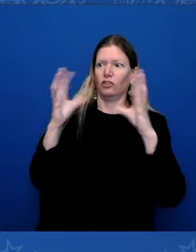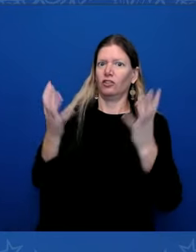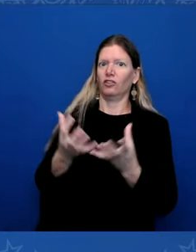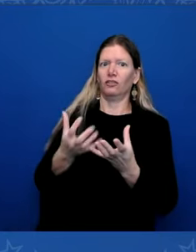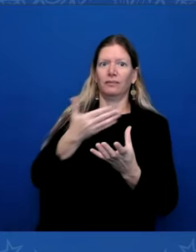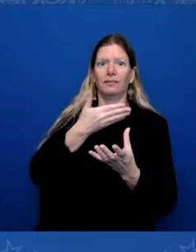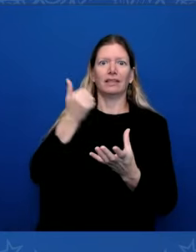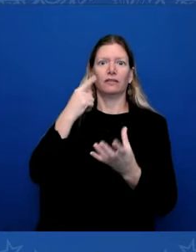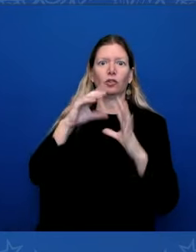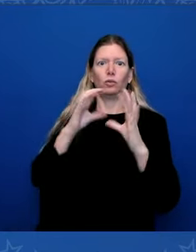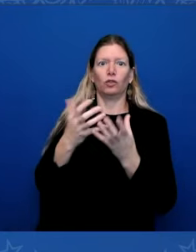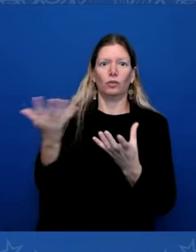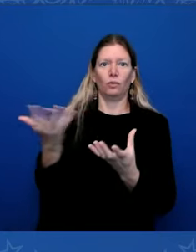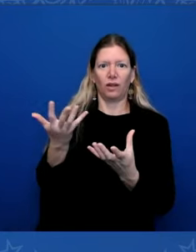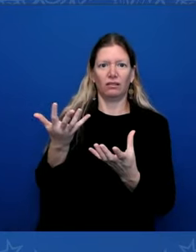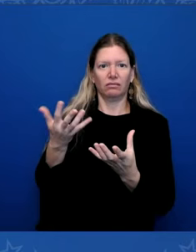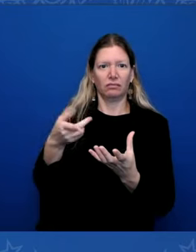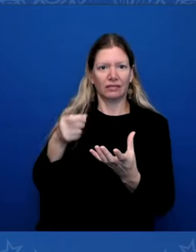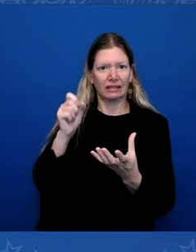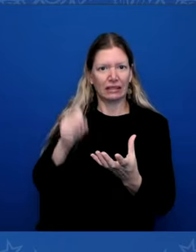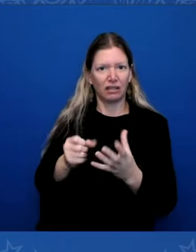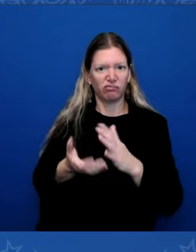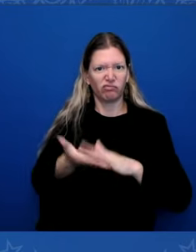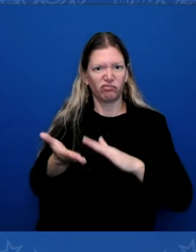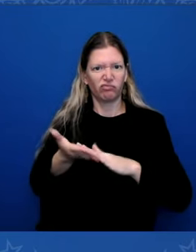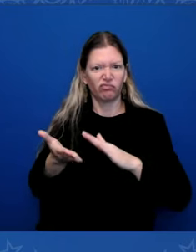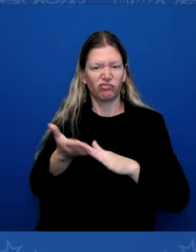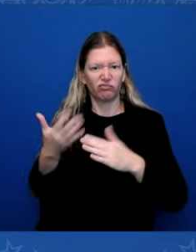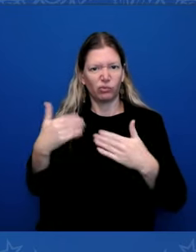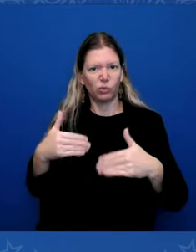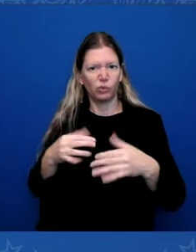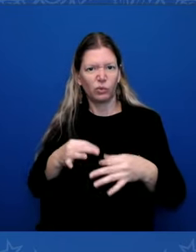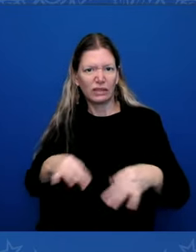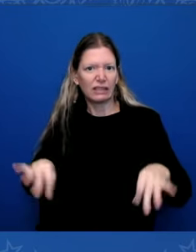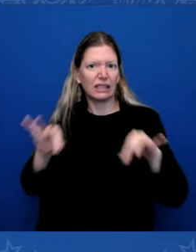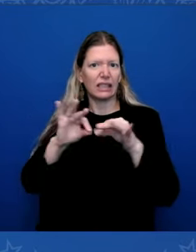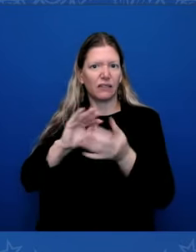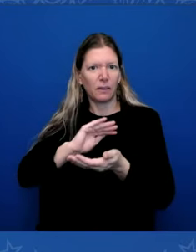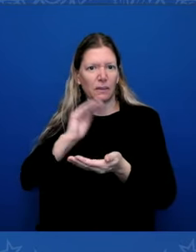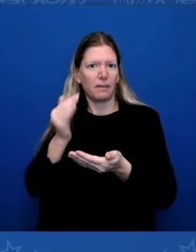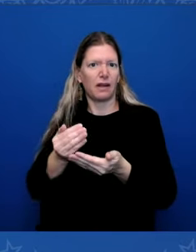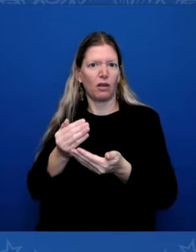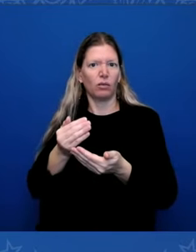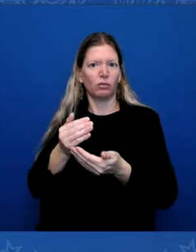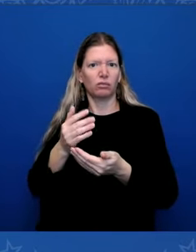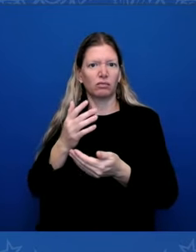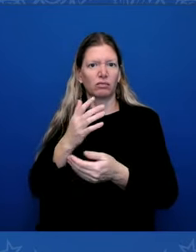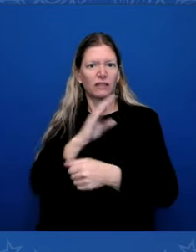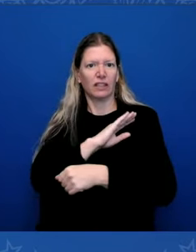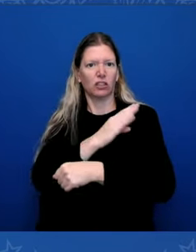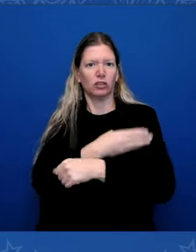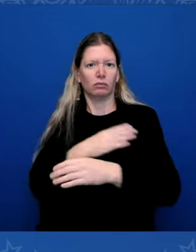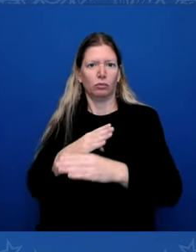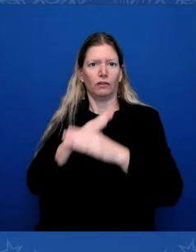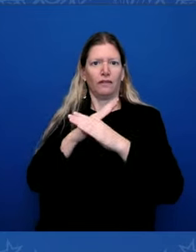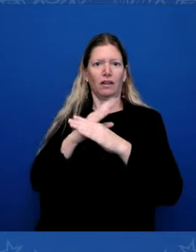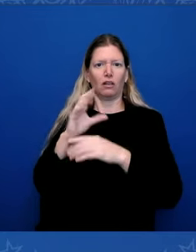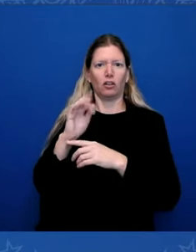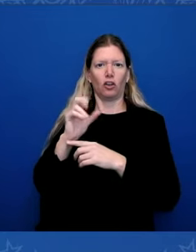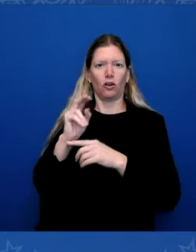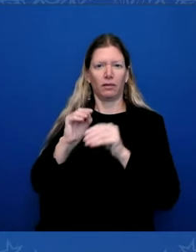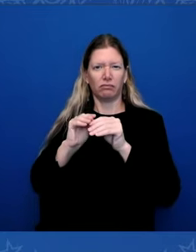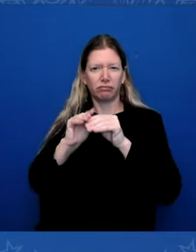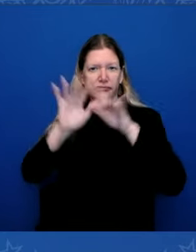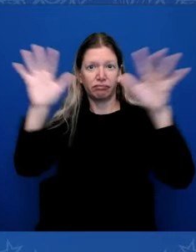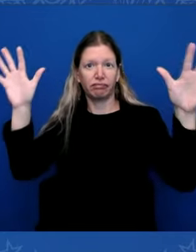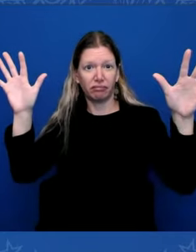capacity to absorb, to prevent carbon from being released in the air? I think it is. So what we're